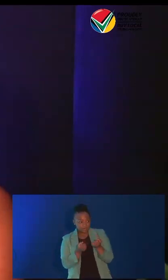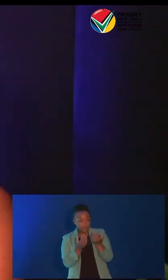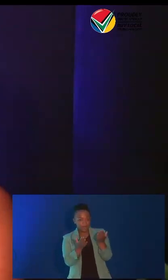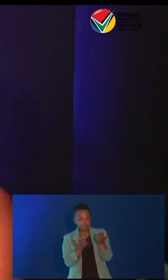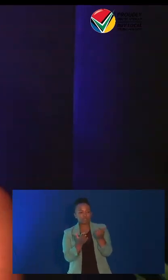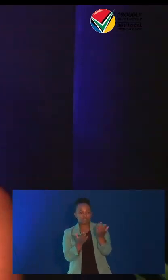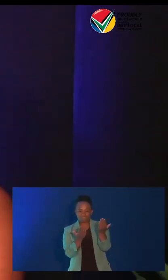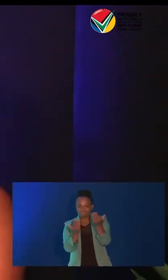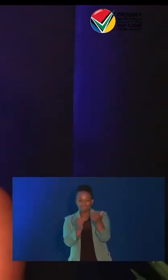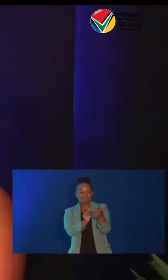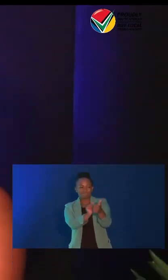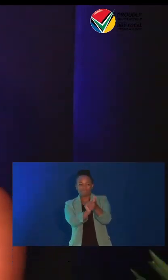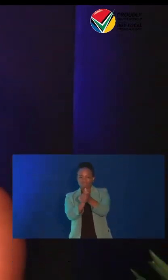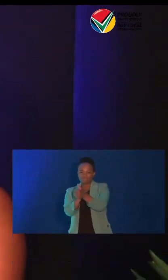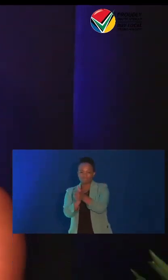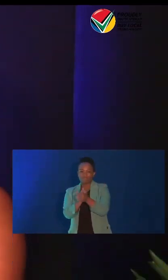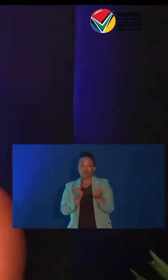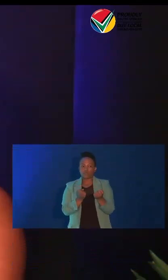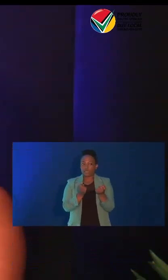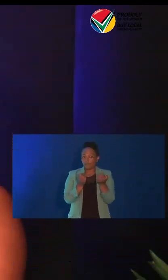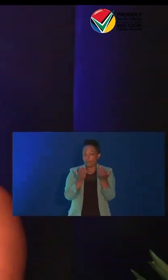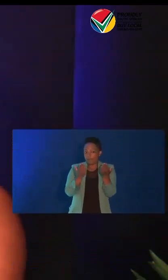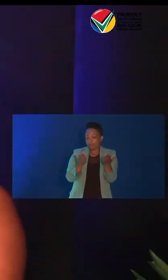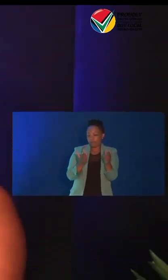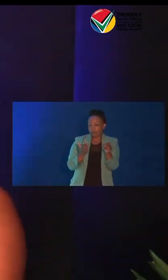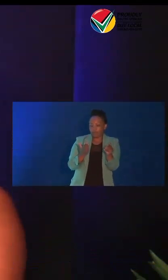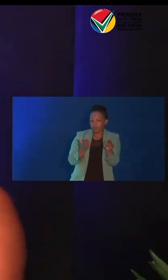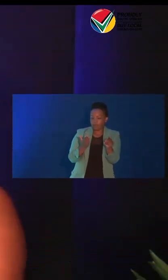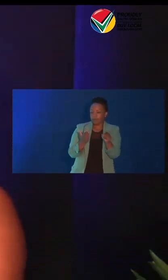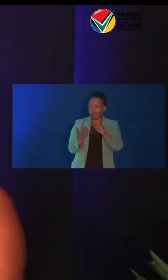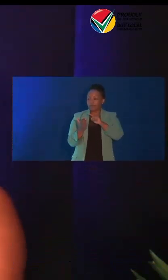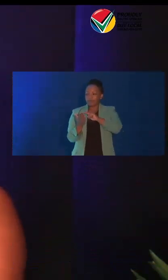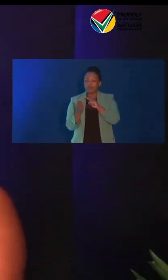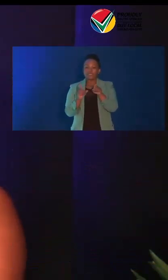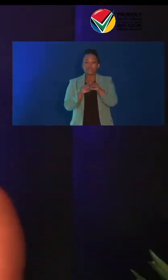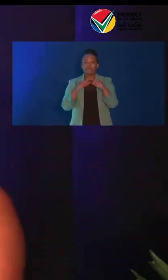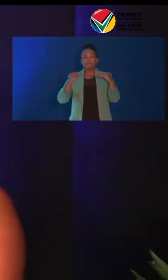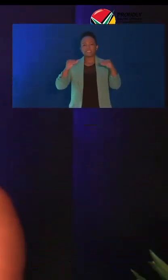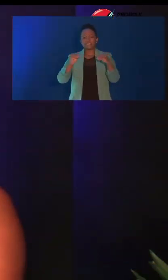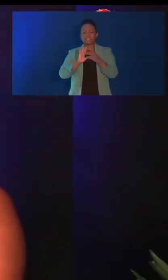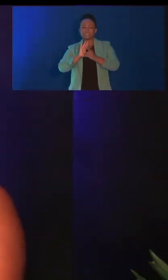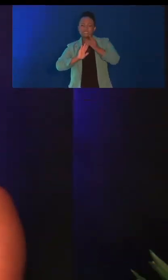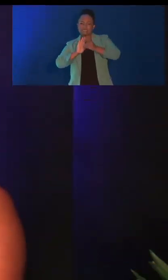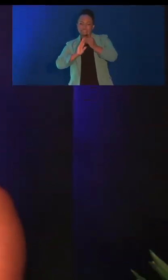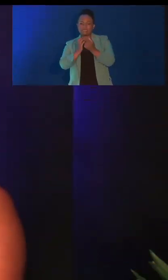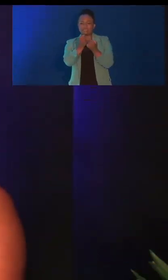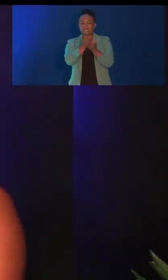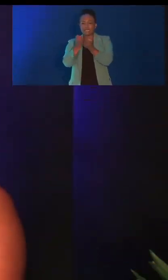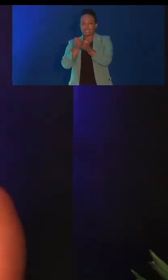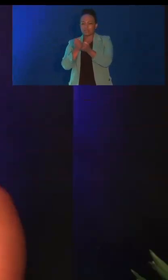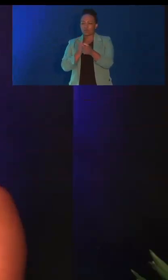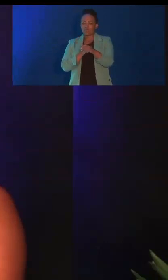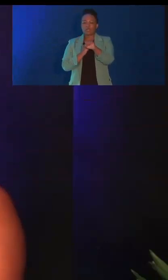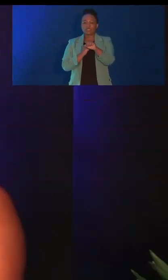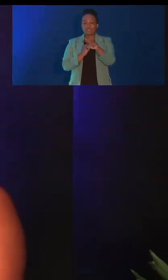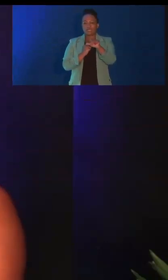includes collaboration on supply side measures like incubation and business development support through CIDA,